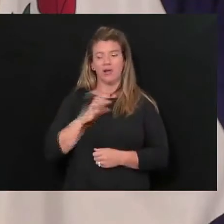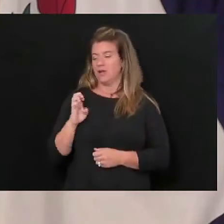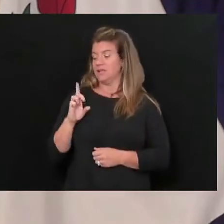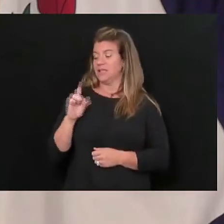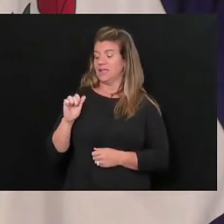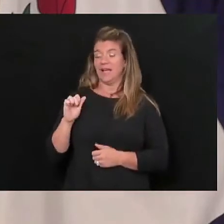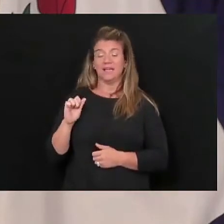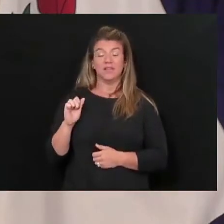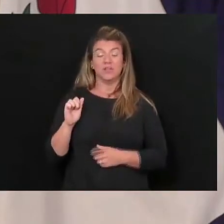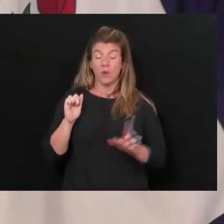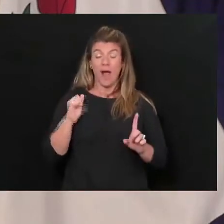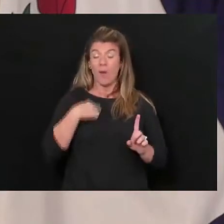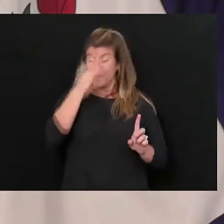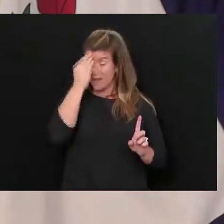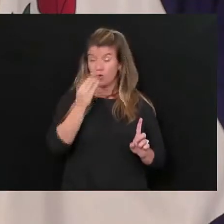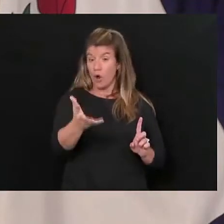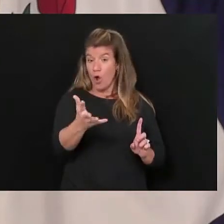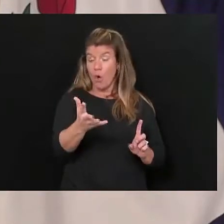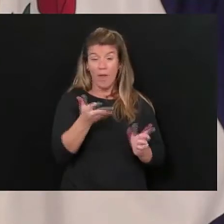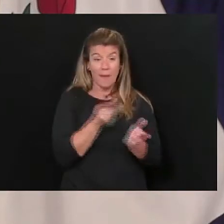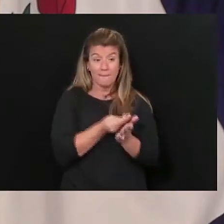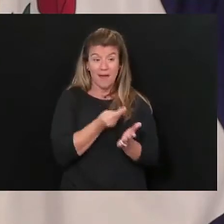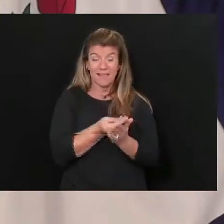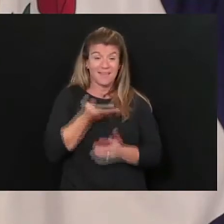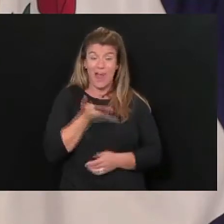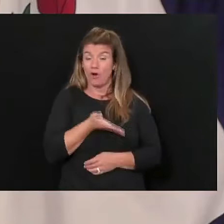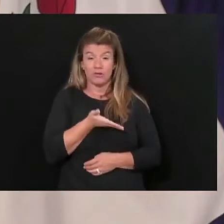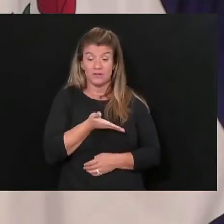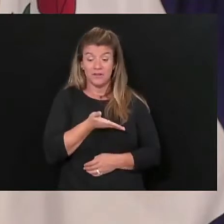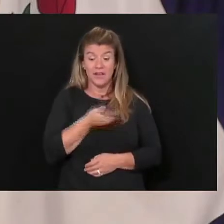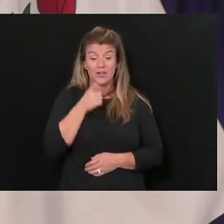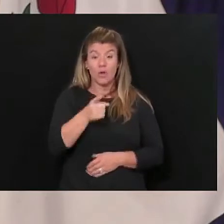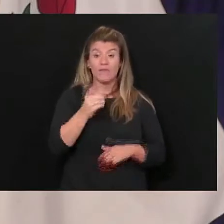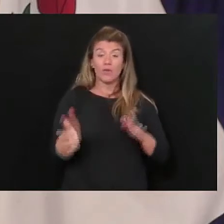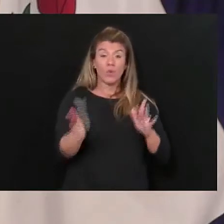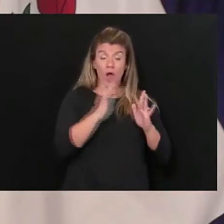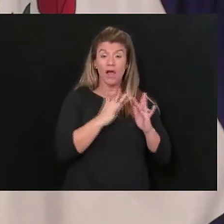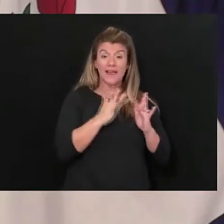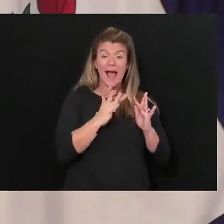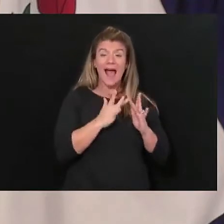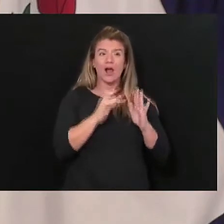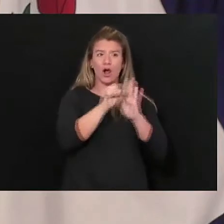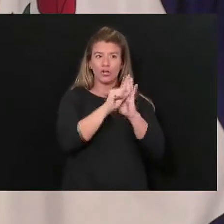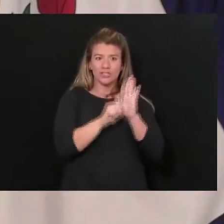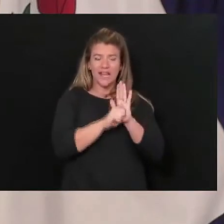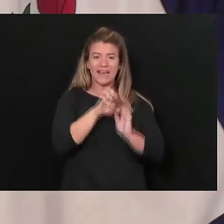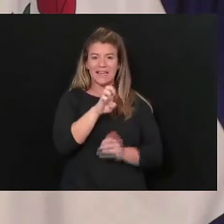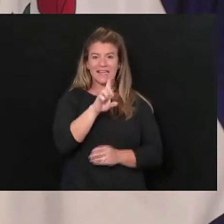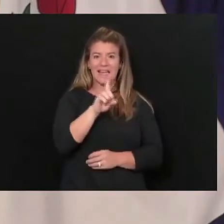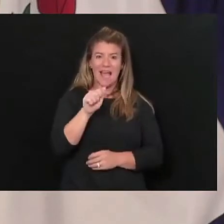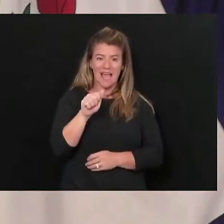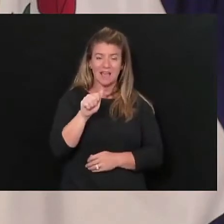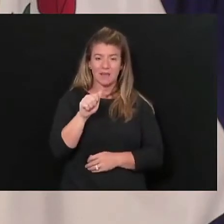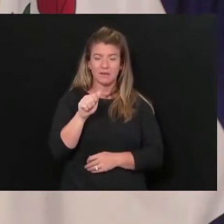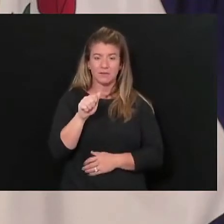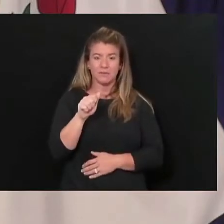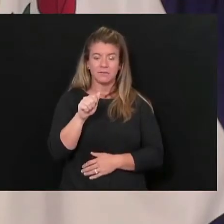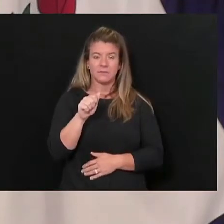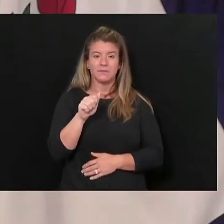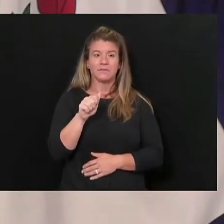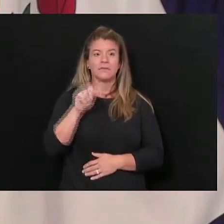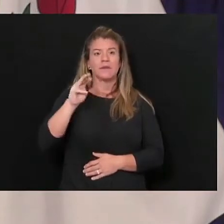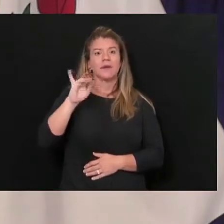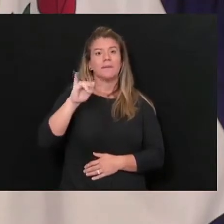tell everyone that the dollars are available, and if you'd contact our state EDA and